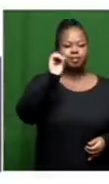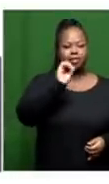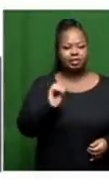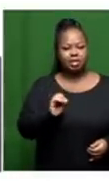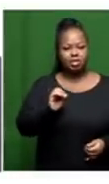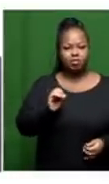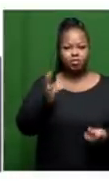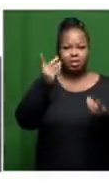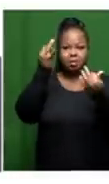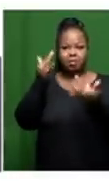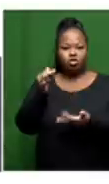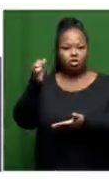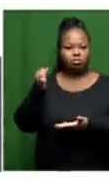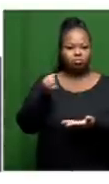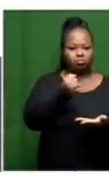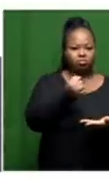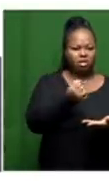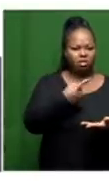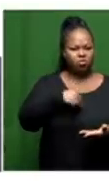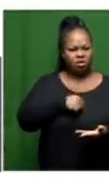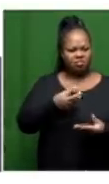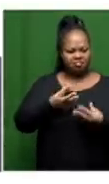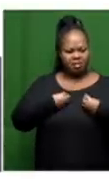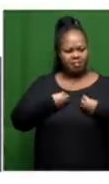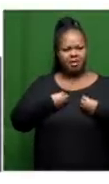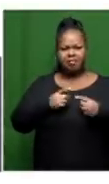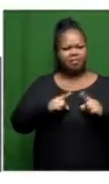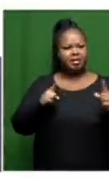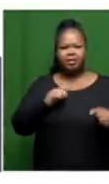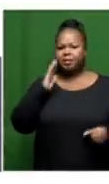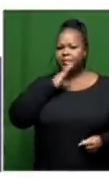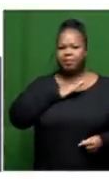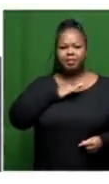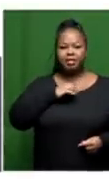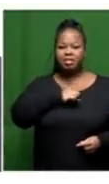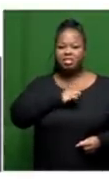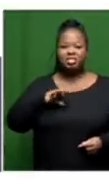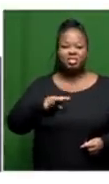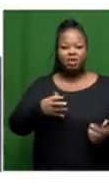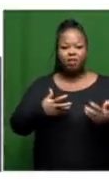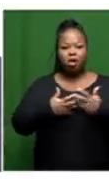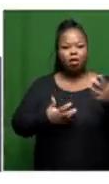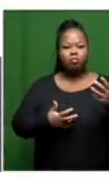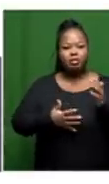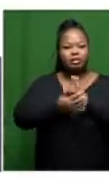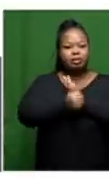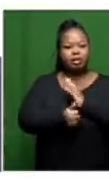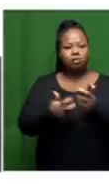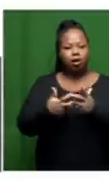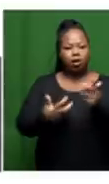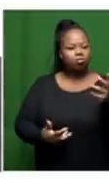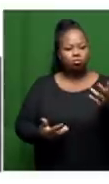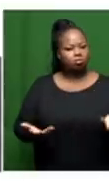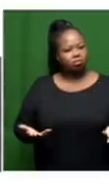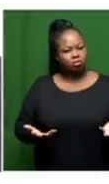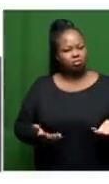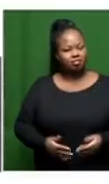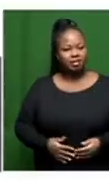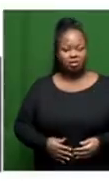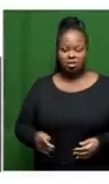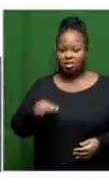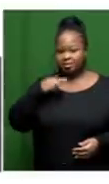of infrastructure in South Africa, and they do not have the correct skills. That is